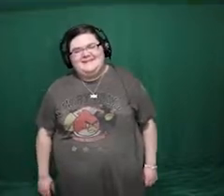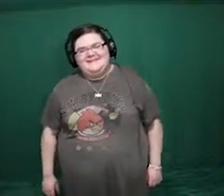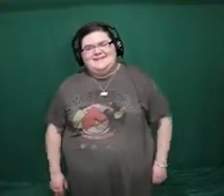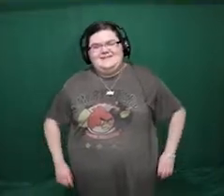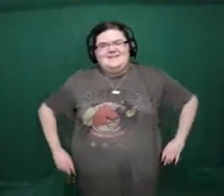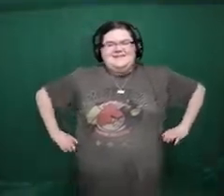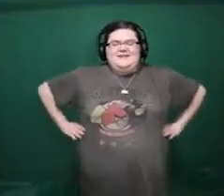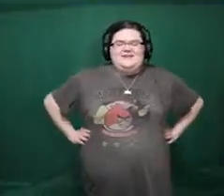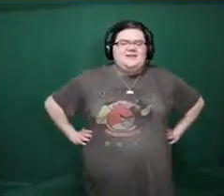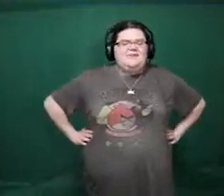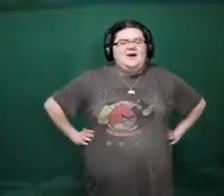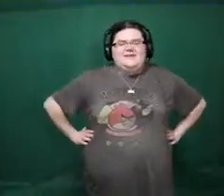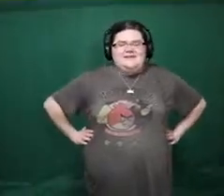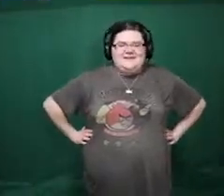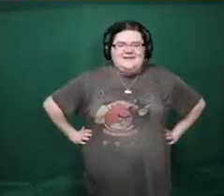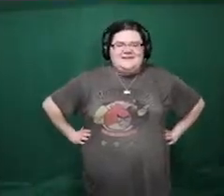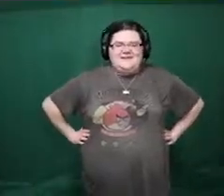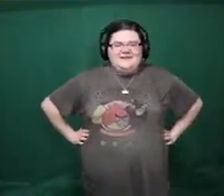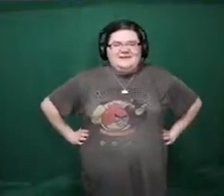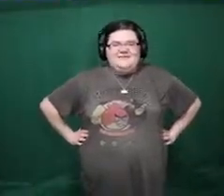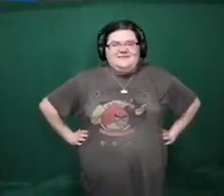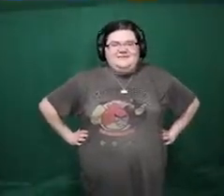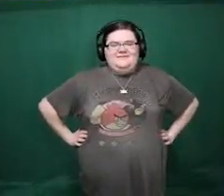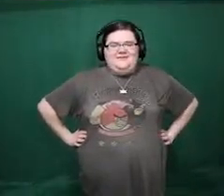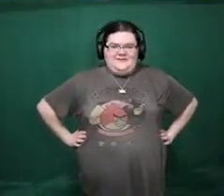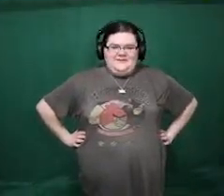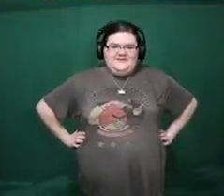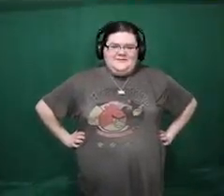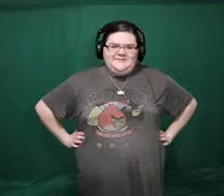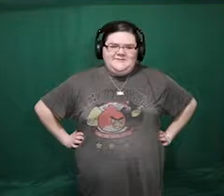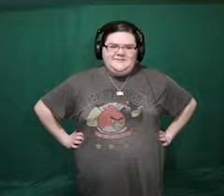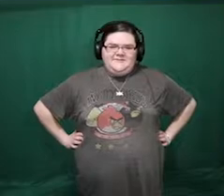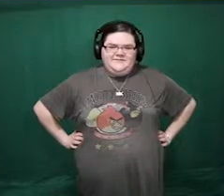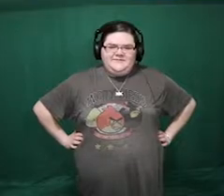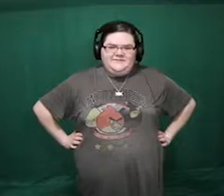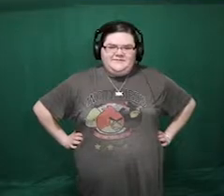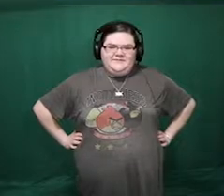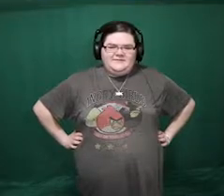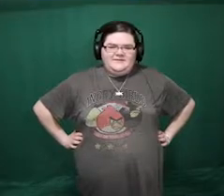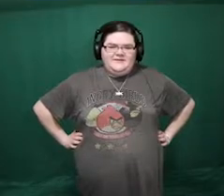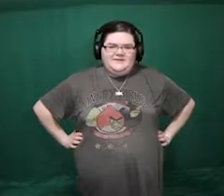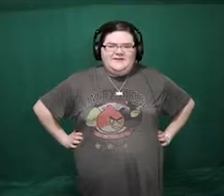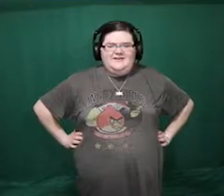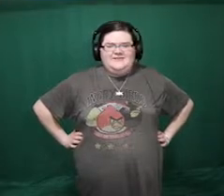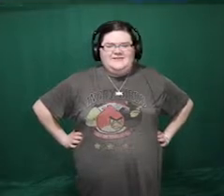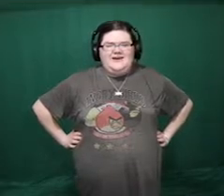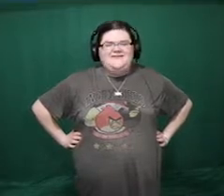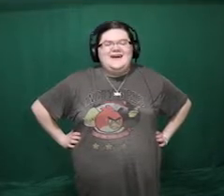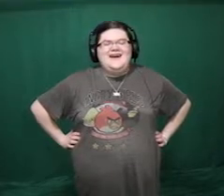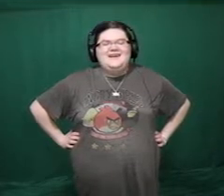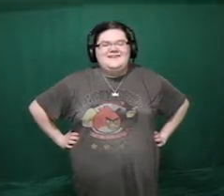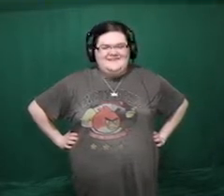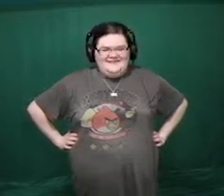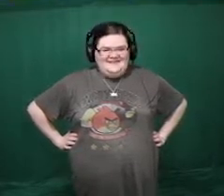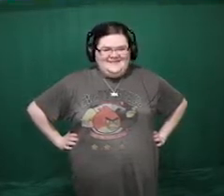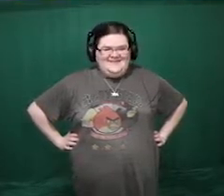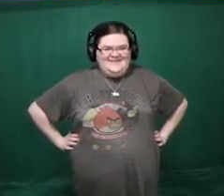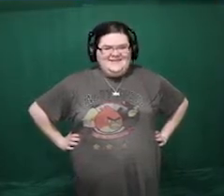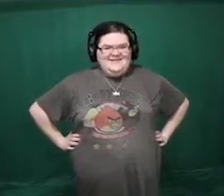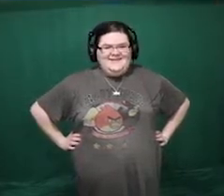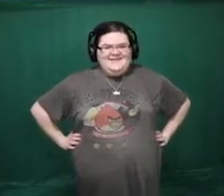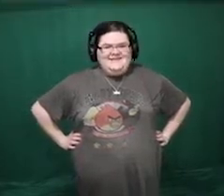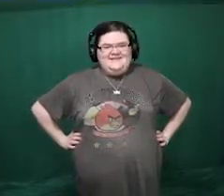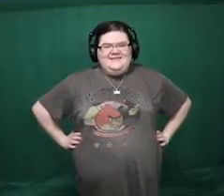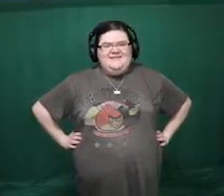now what do we do? You we need wait. To wait for this purple one to come down. Get down. No! Oh my